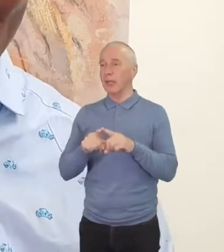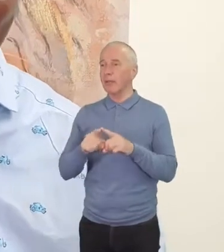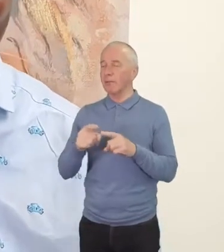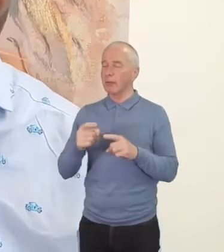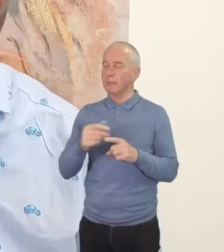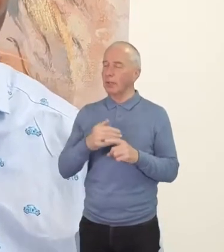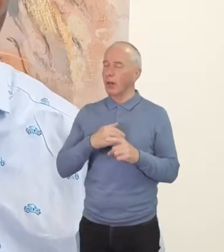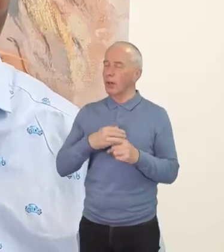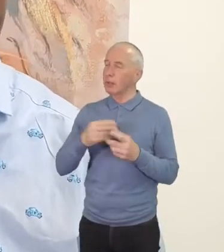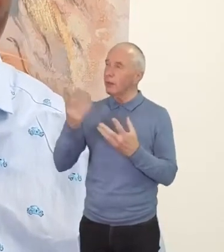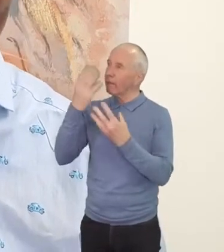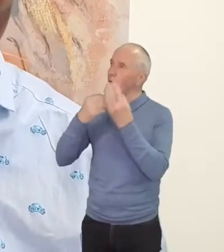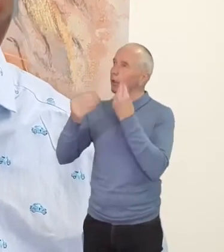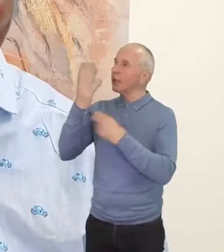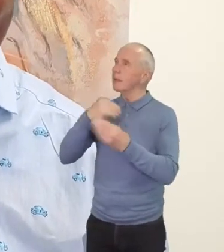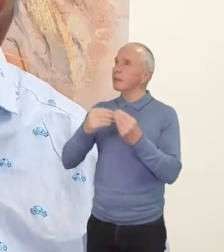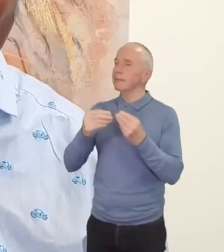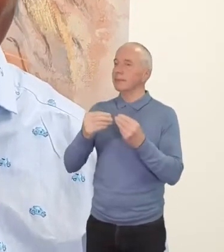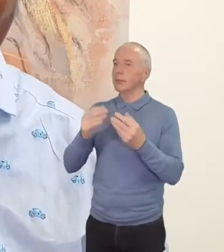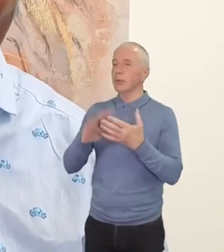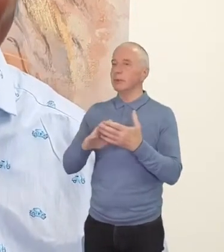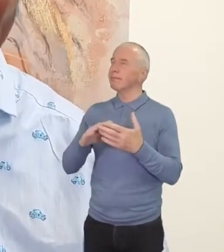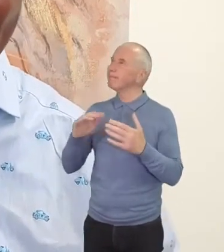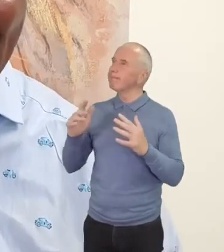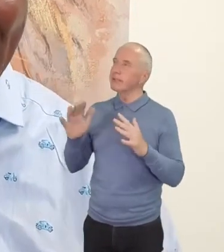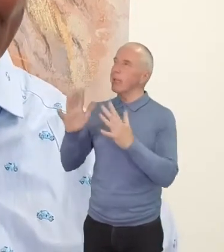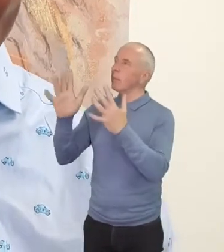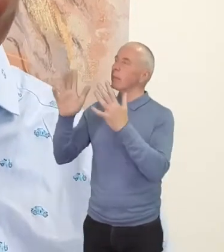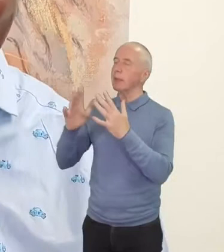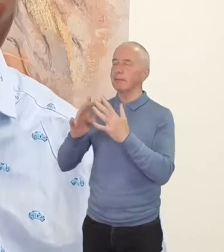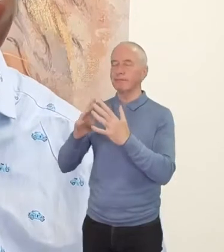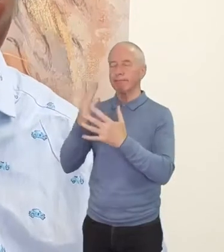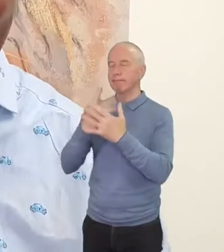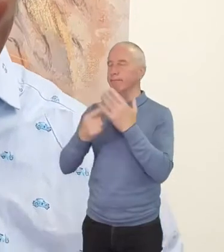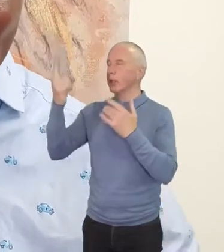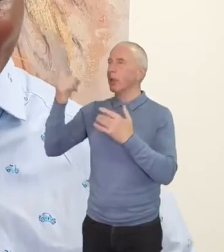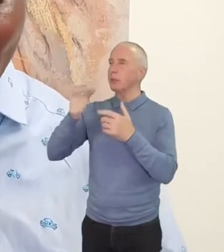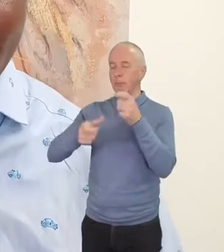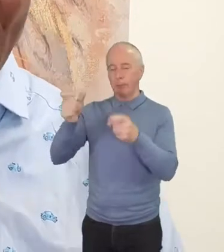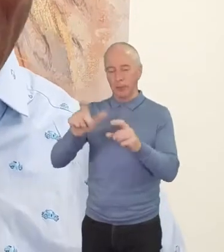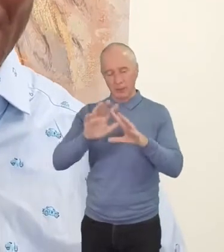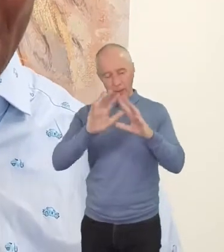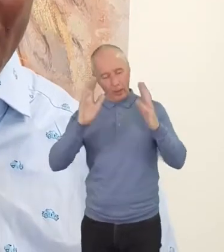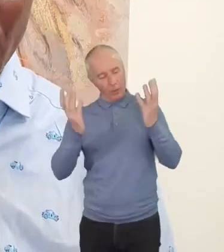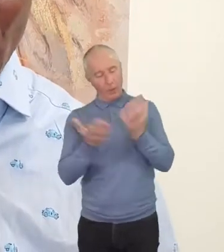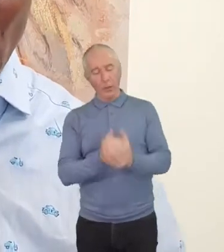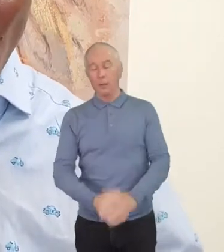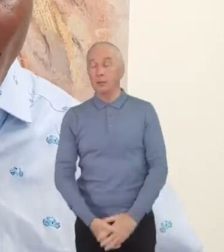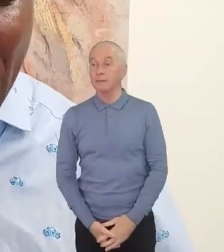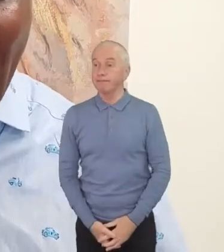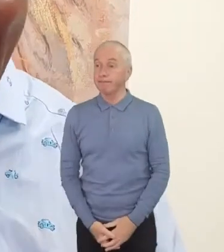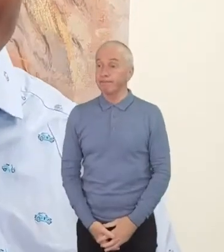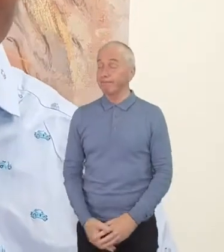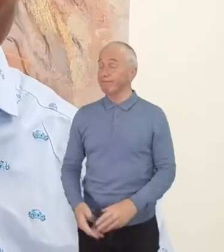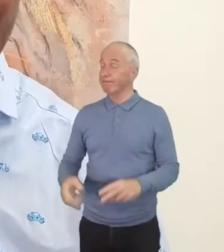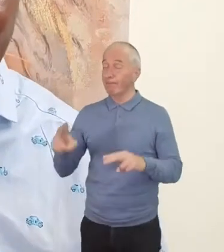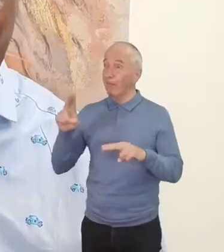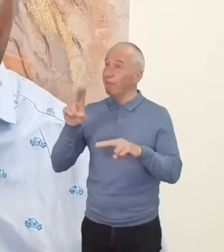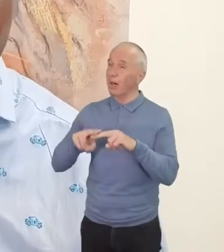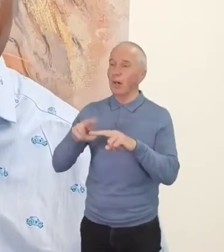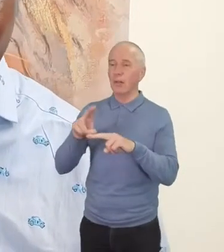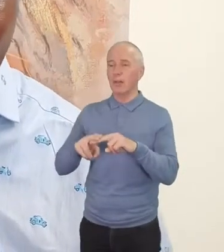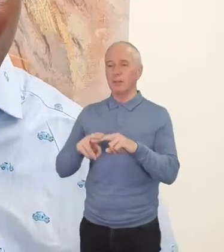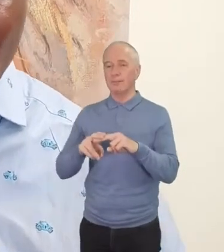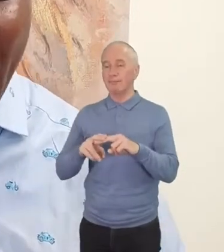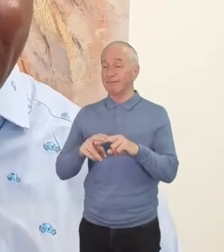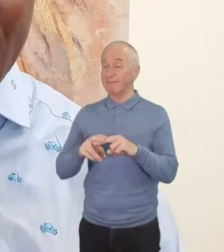to collaborate with God's people around the world. Let's pray. And so, Father, we ask once